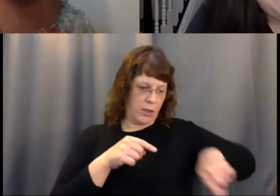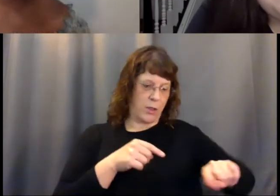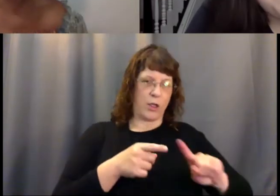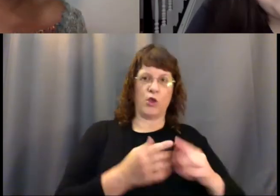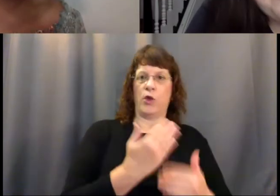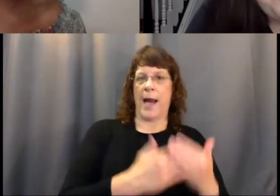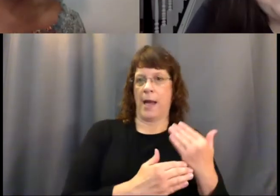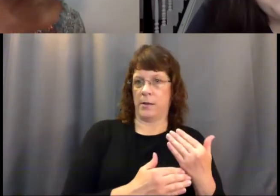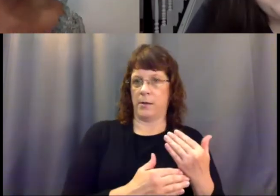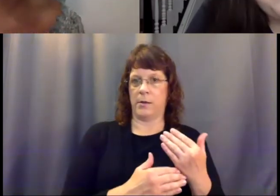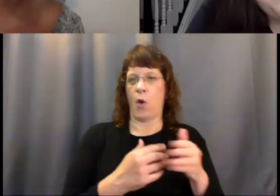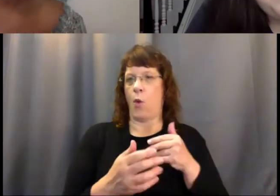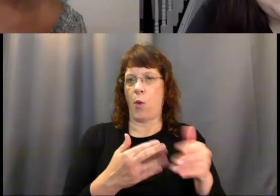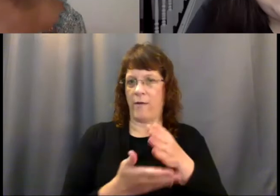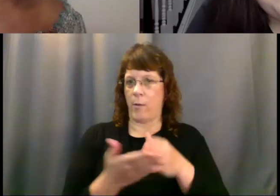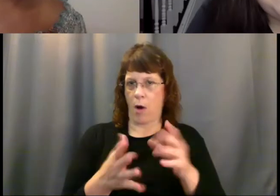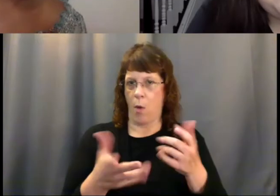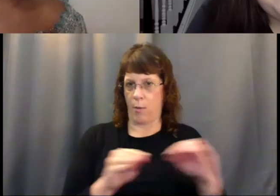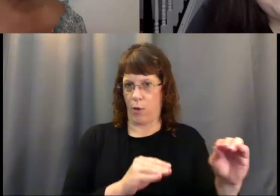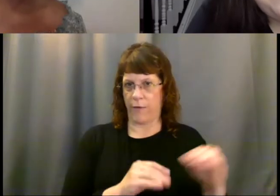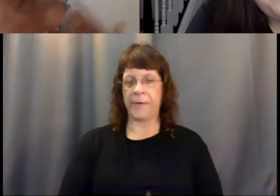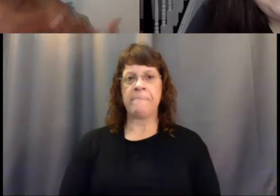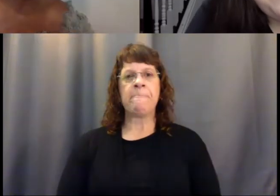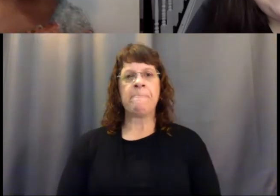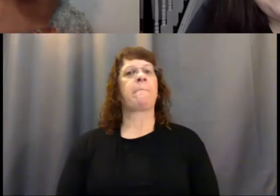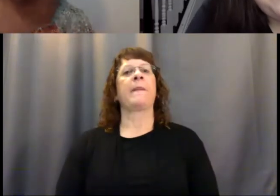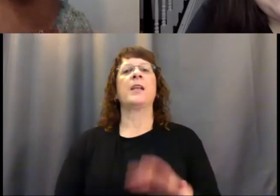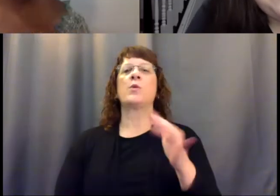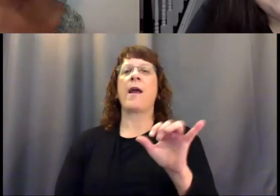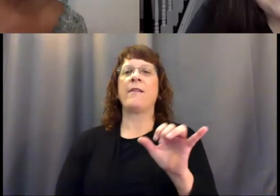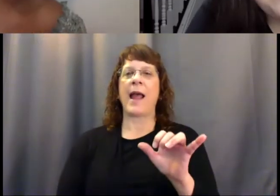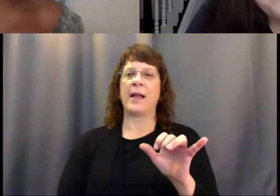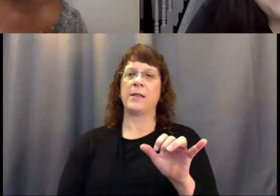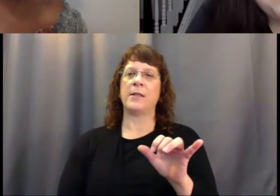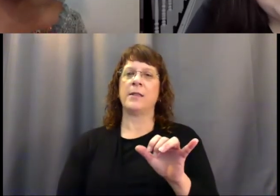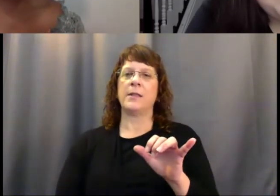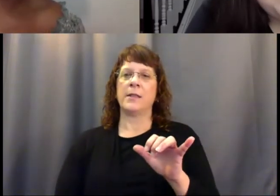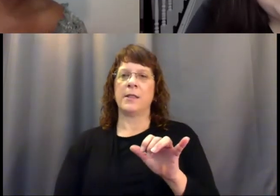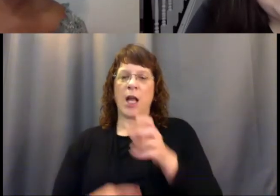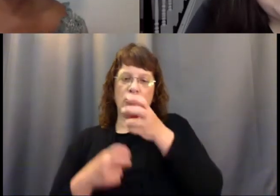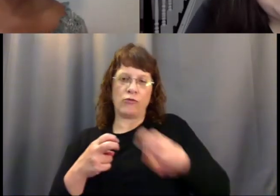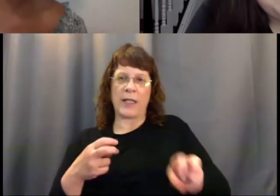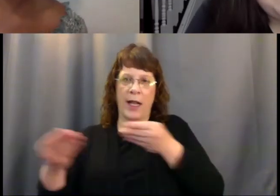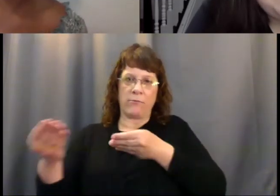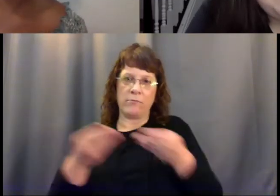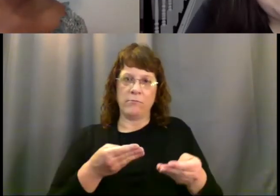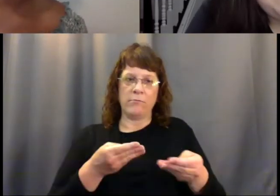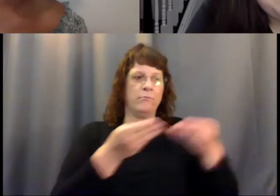hand, or whichever region of your hand. So it's kind of like a relay system, but it is problematic